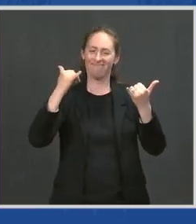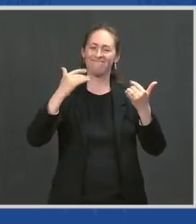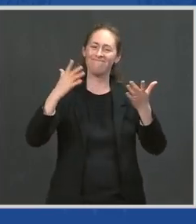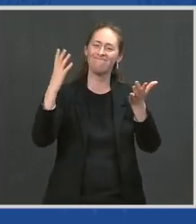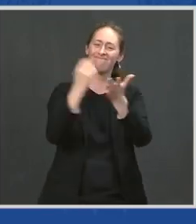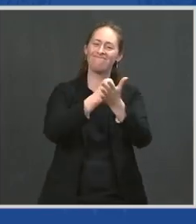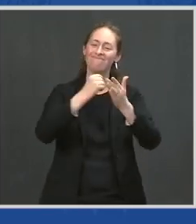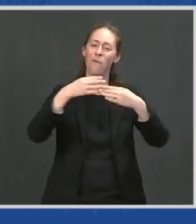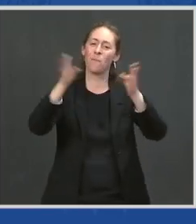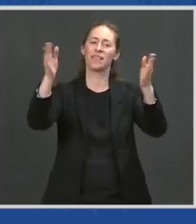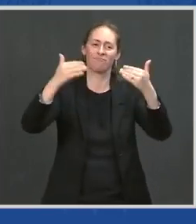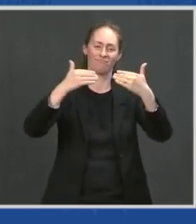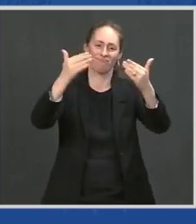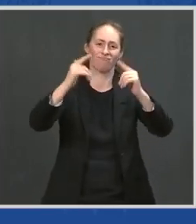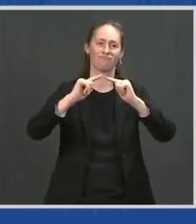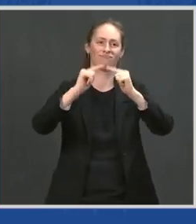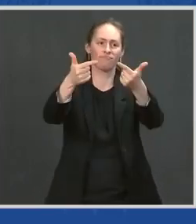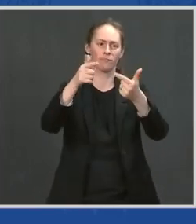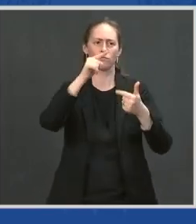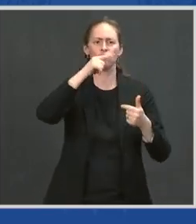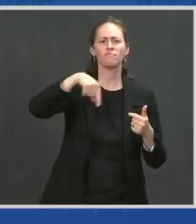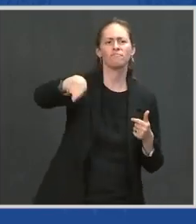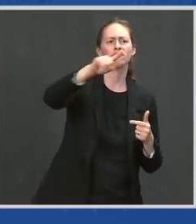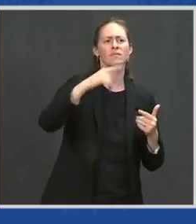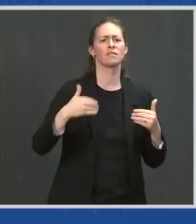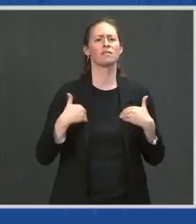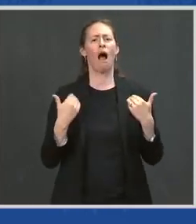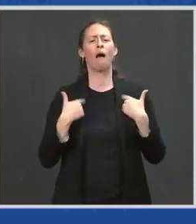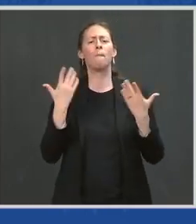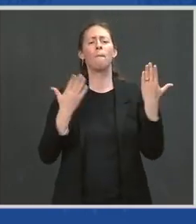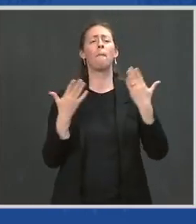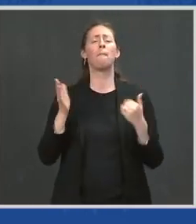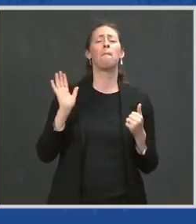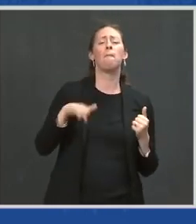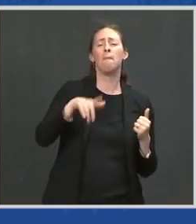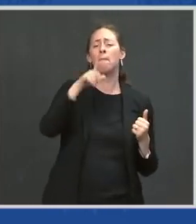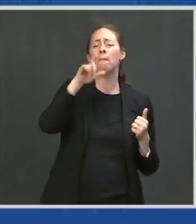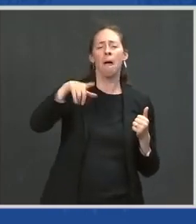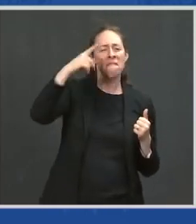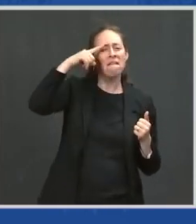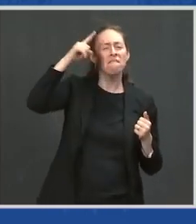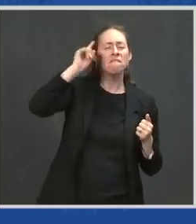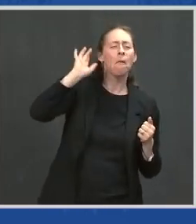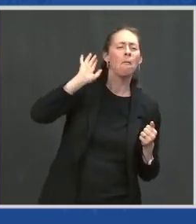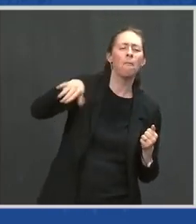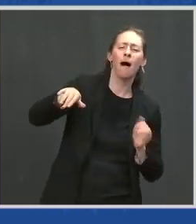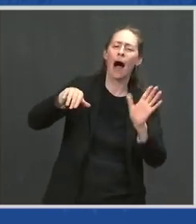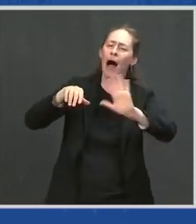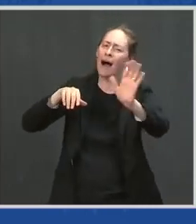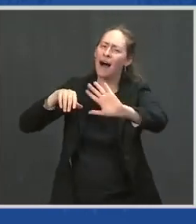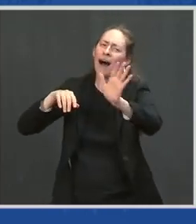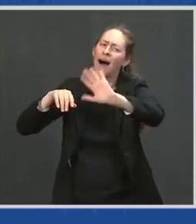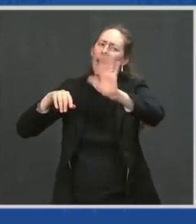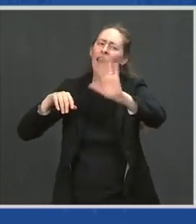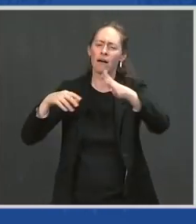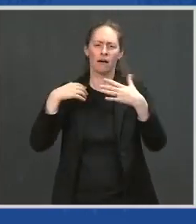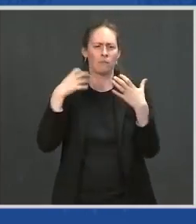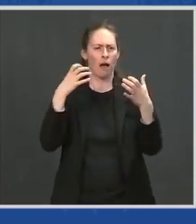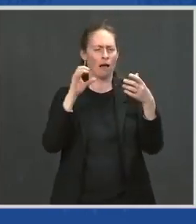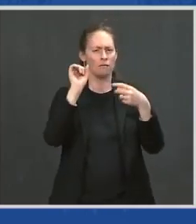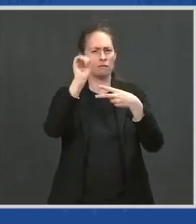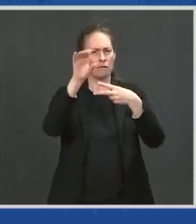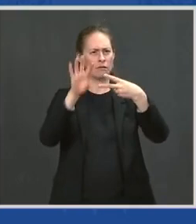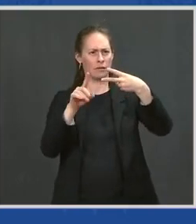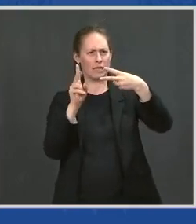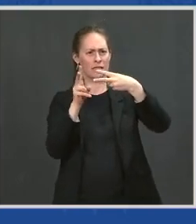younger Americans may still think they don't need to get vaccinated. So, let me explain 2 reasons why we need